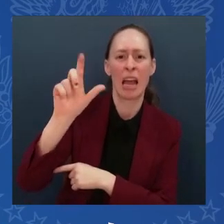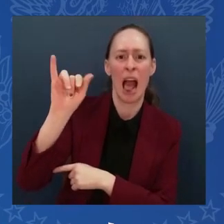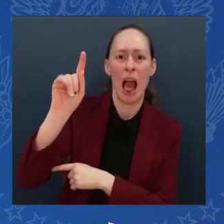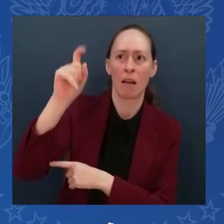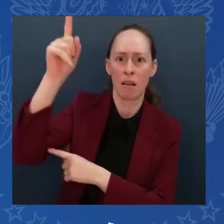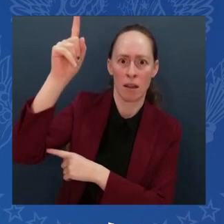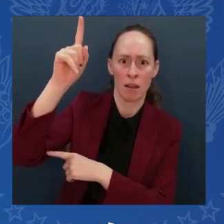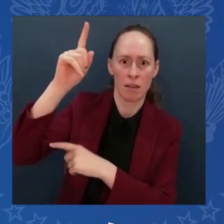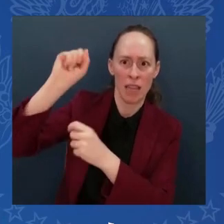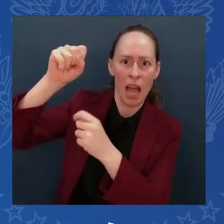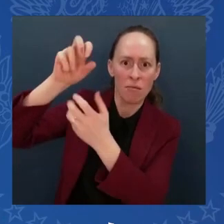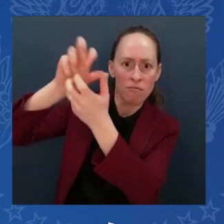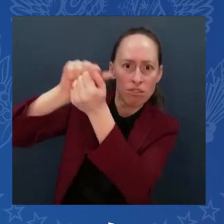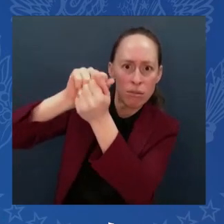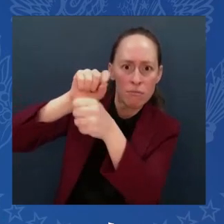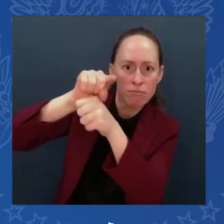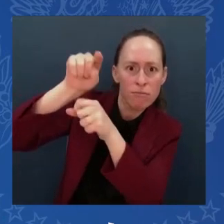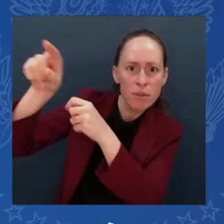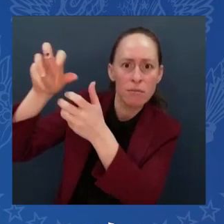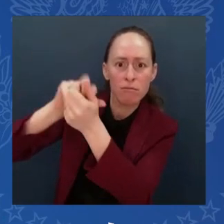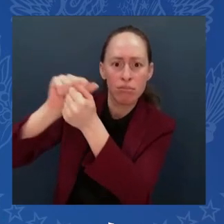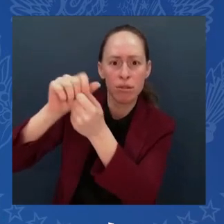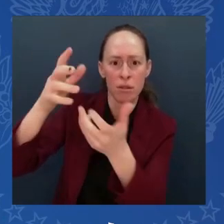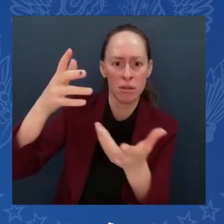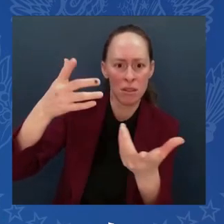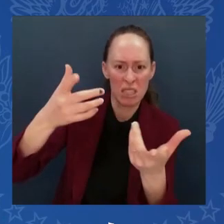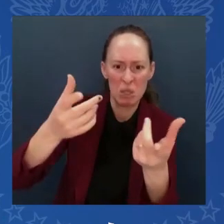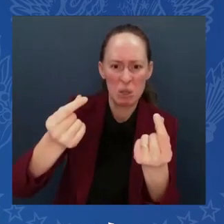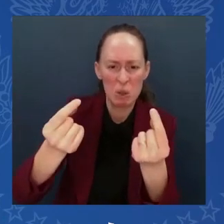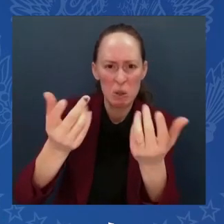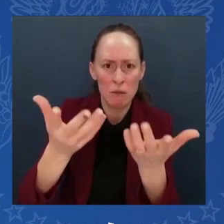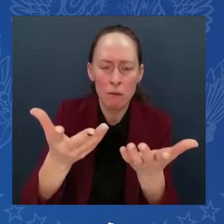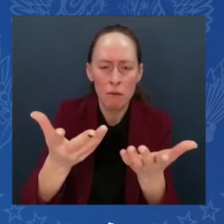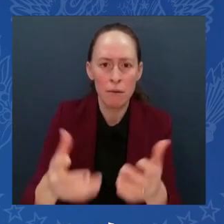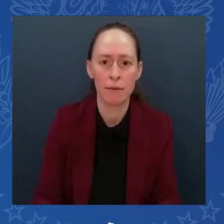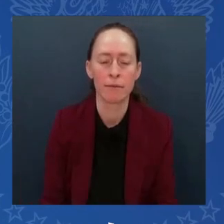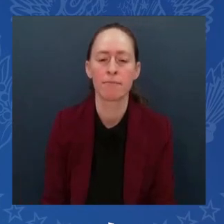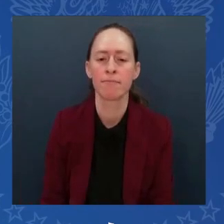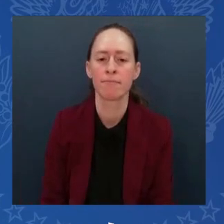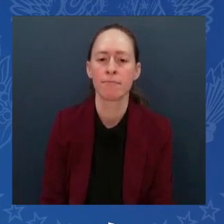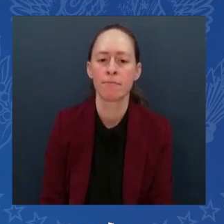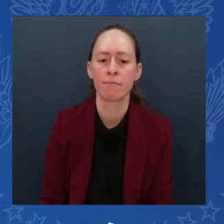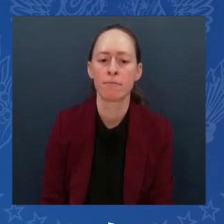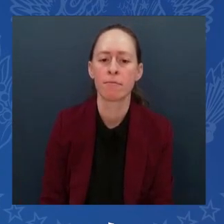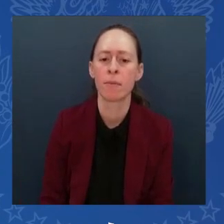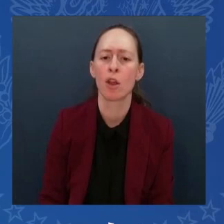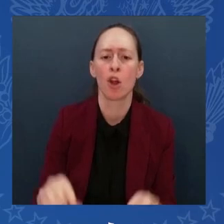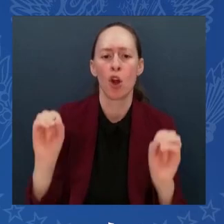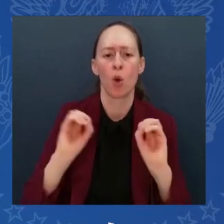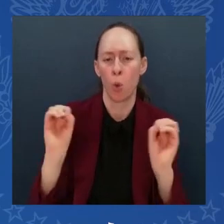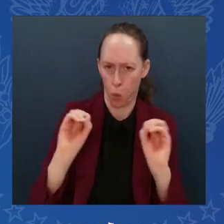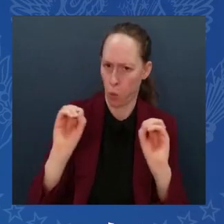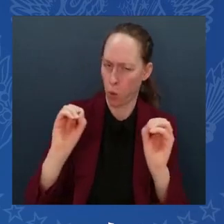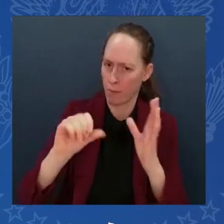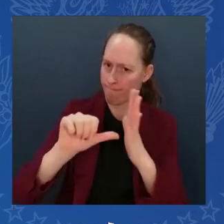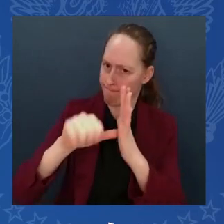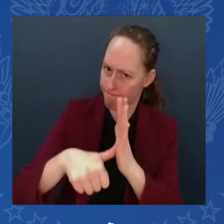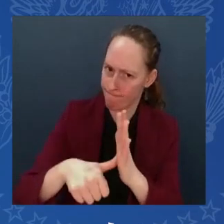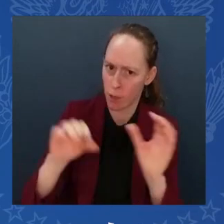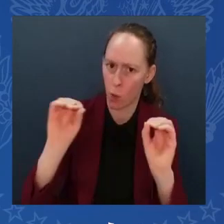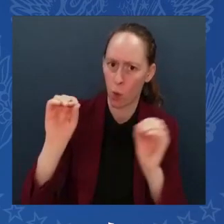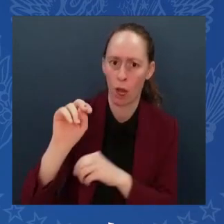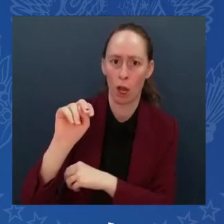response? First of all, there is no nuclear threat to the people of America or anywhere else in the